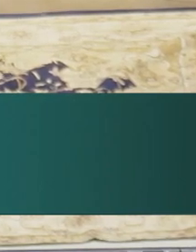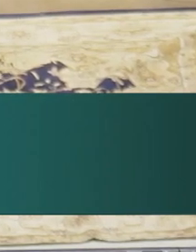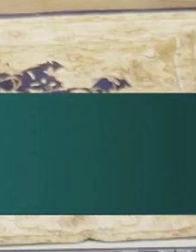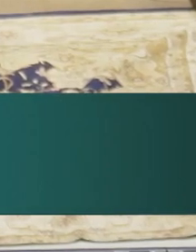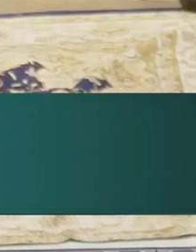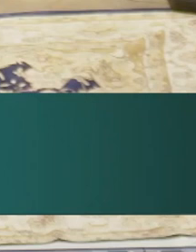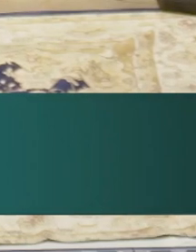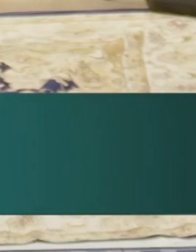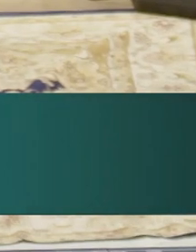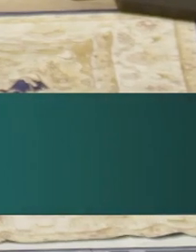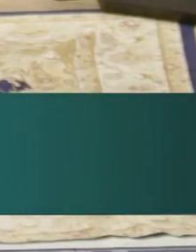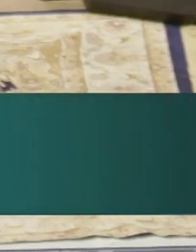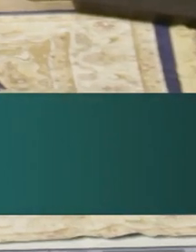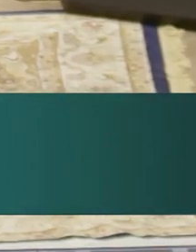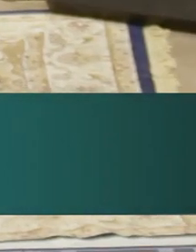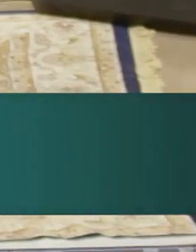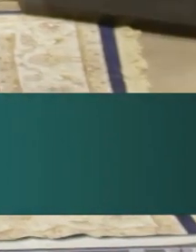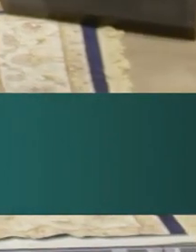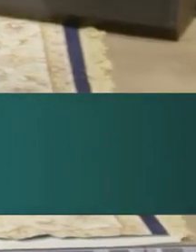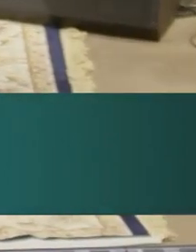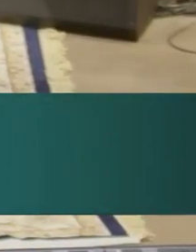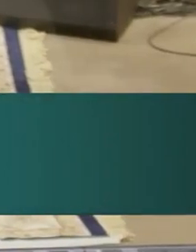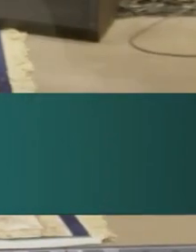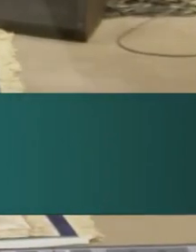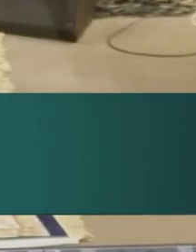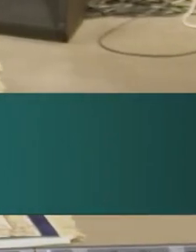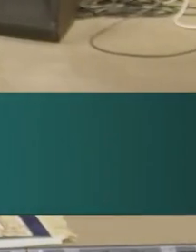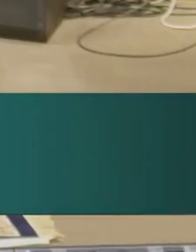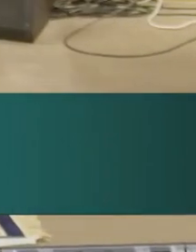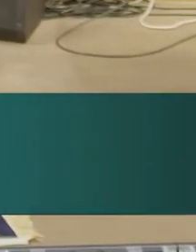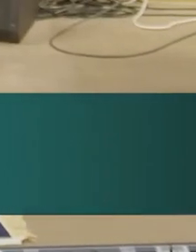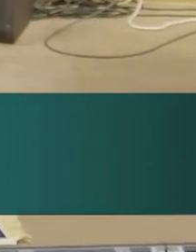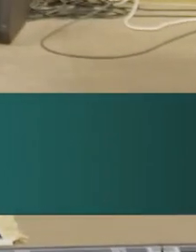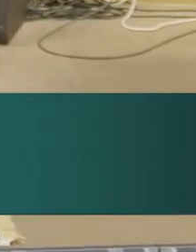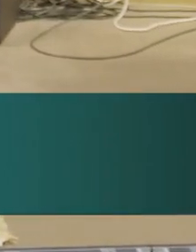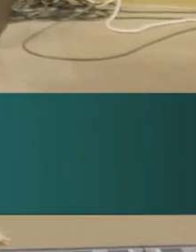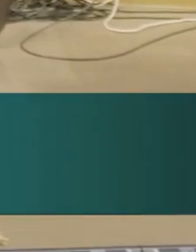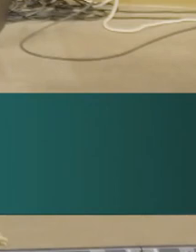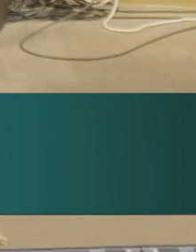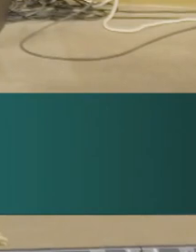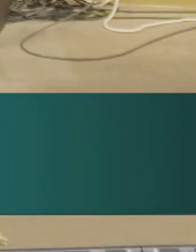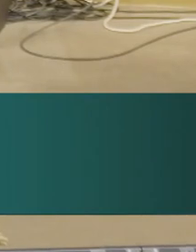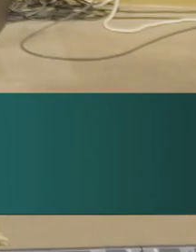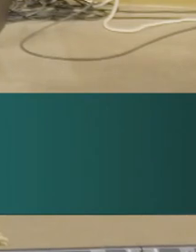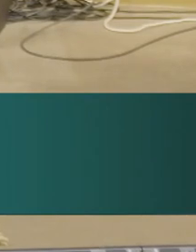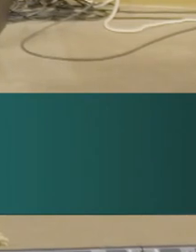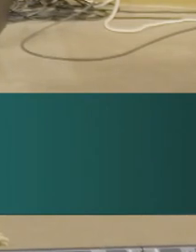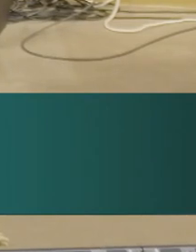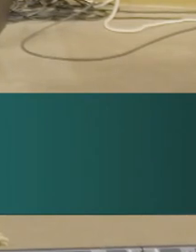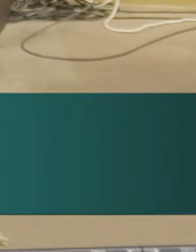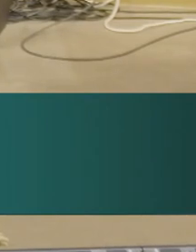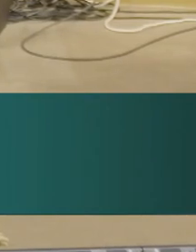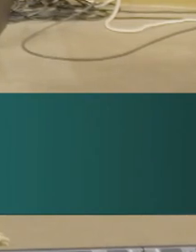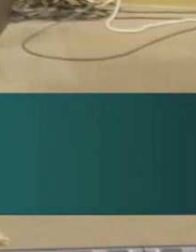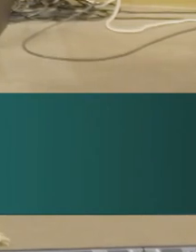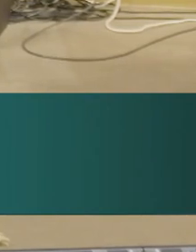marketplace, an ambassador. You are traveling to another country, you're an ambassador. And when you go there, you are doing the